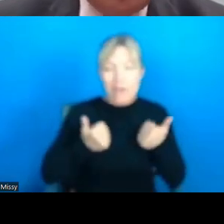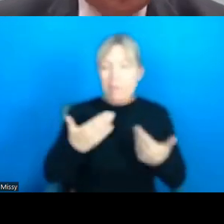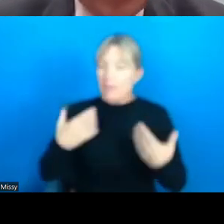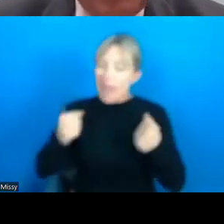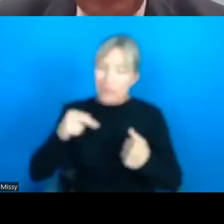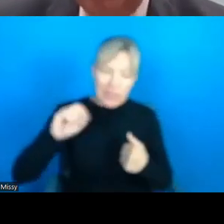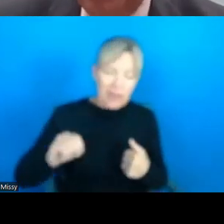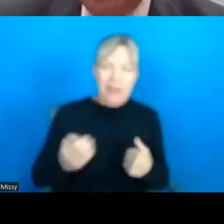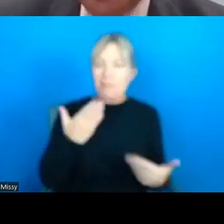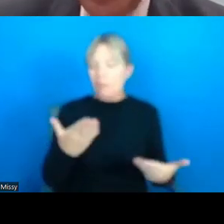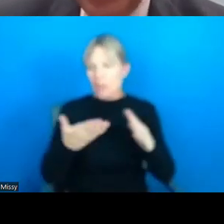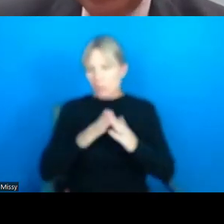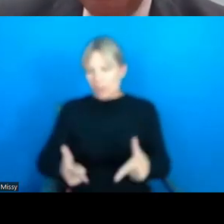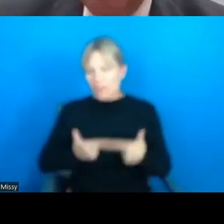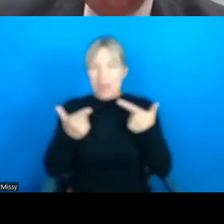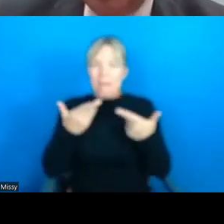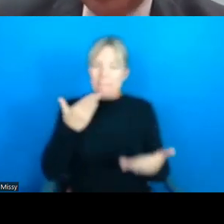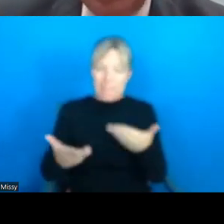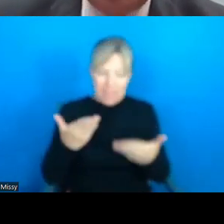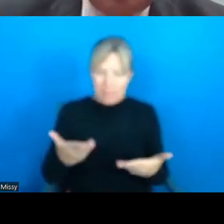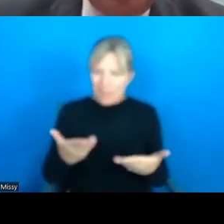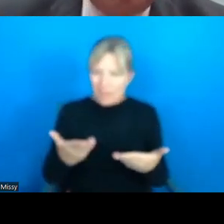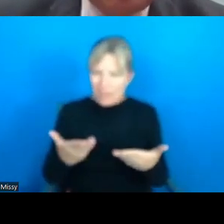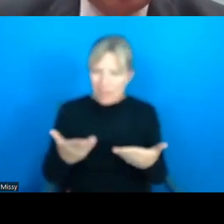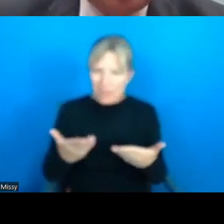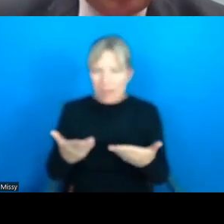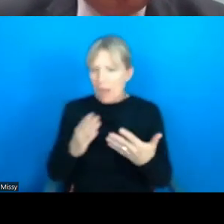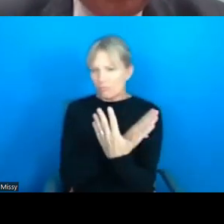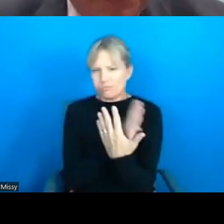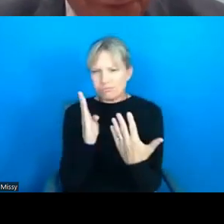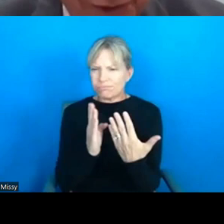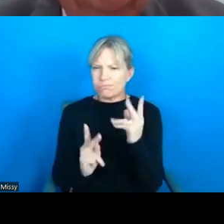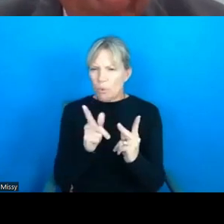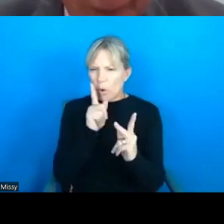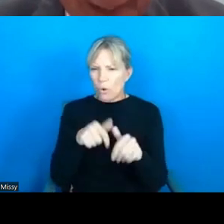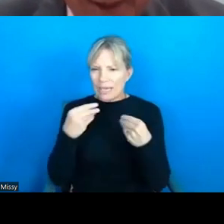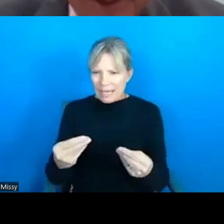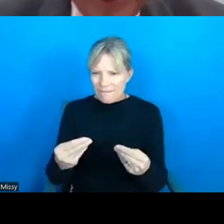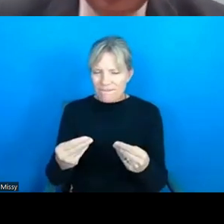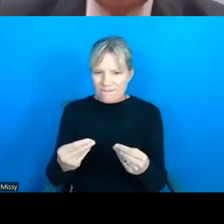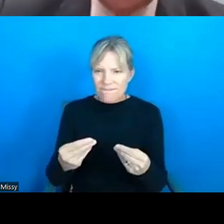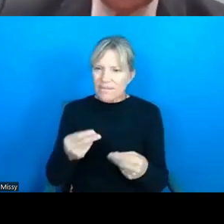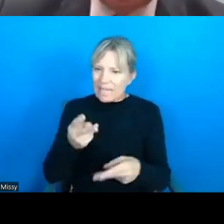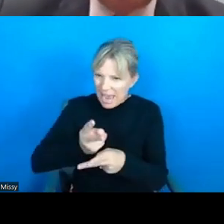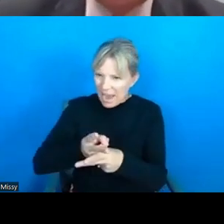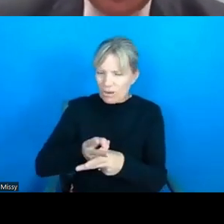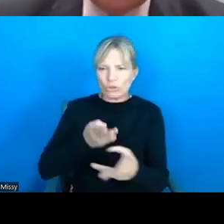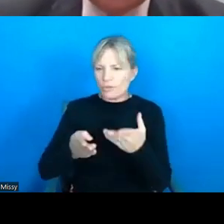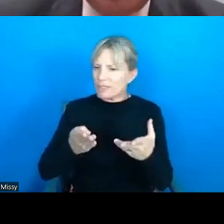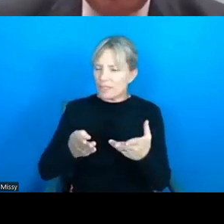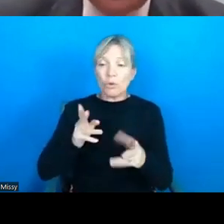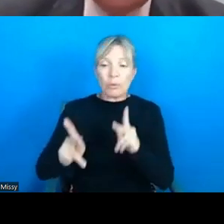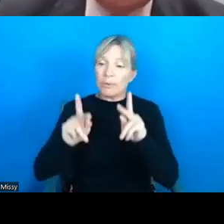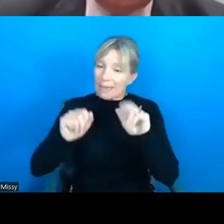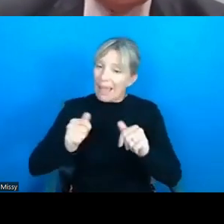be community living. It may be getting a cadre of people who can provide personal care services so people